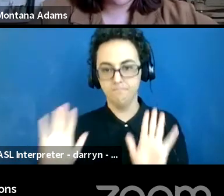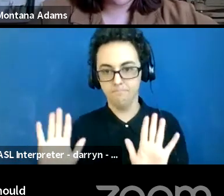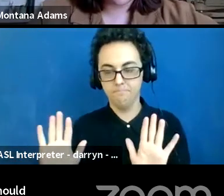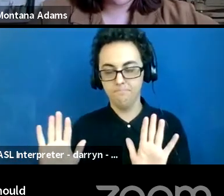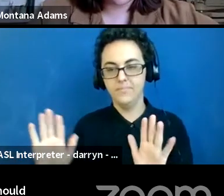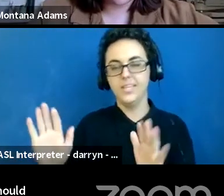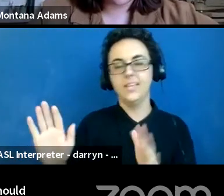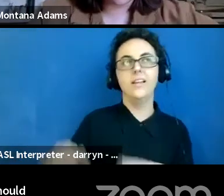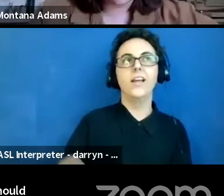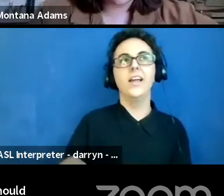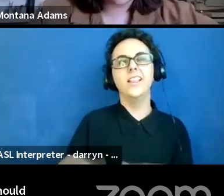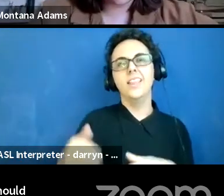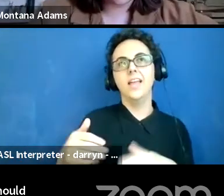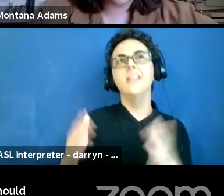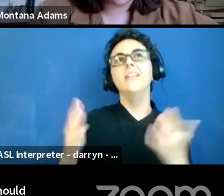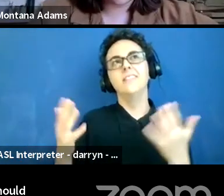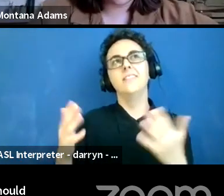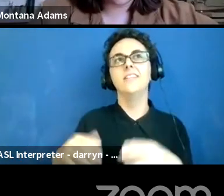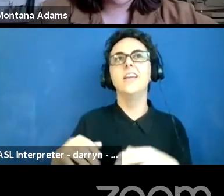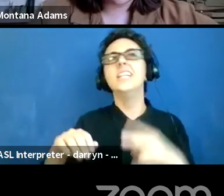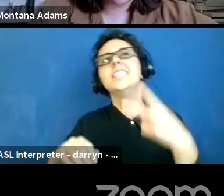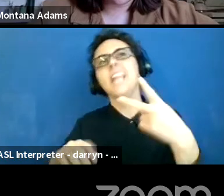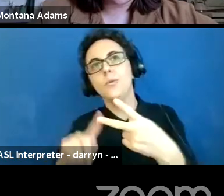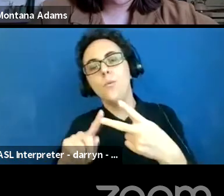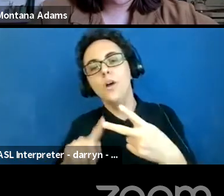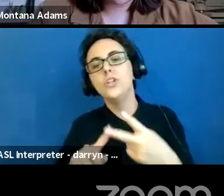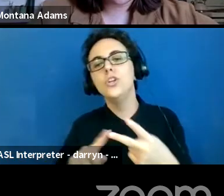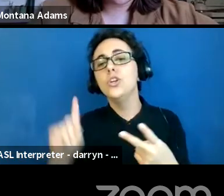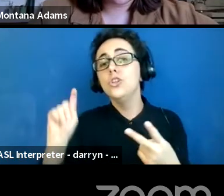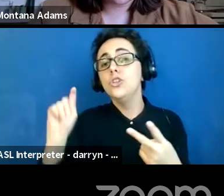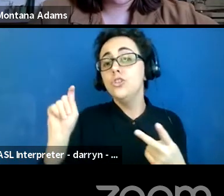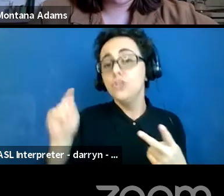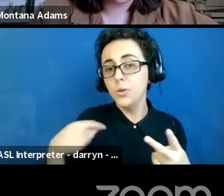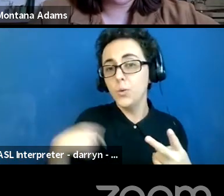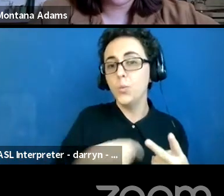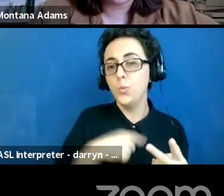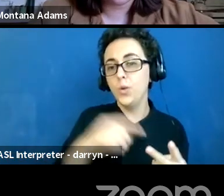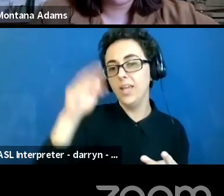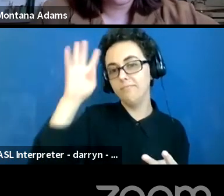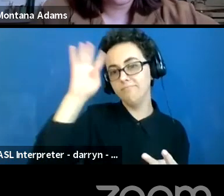Exactly that. Does that spark anybody's